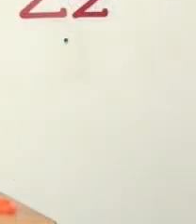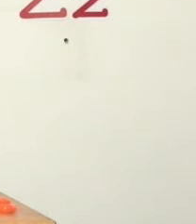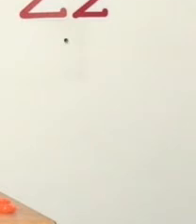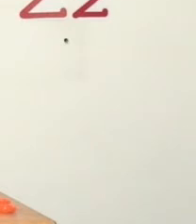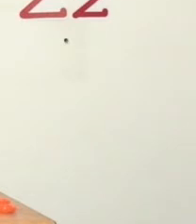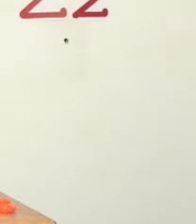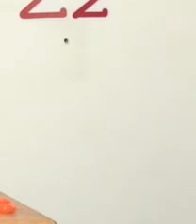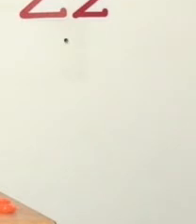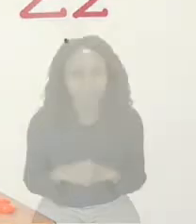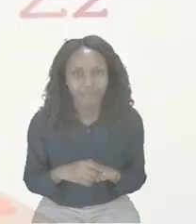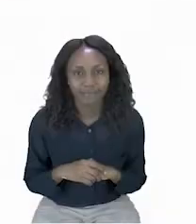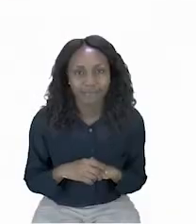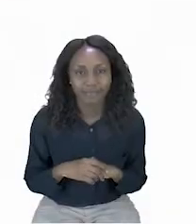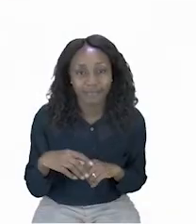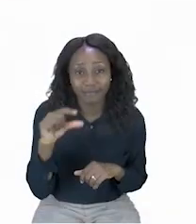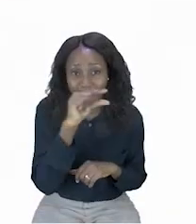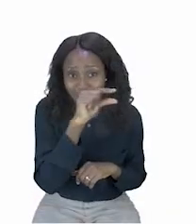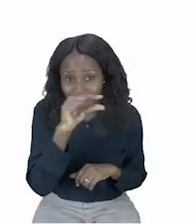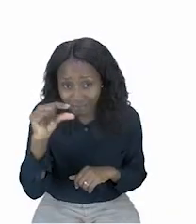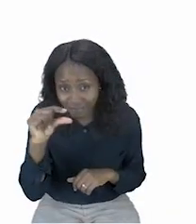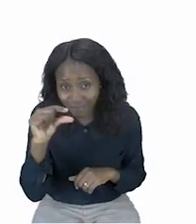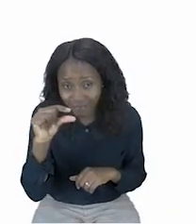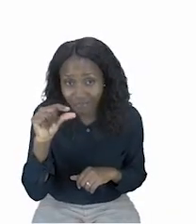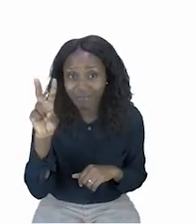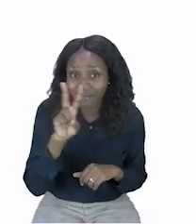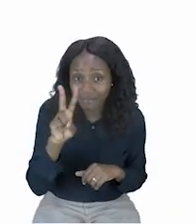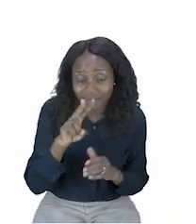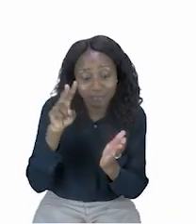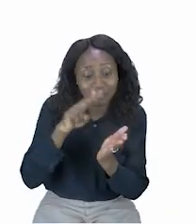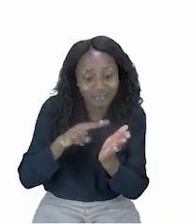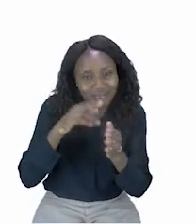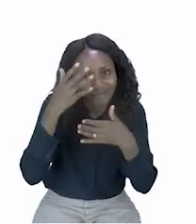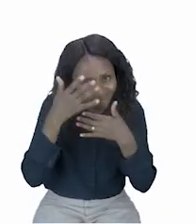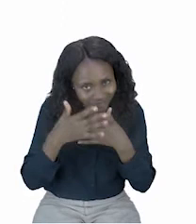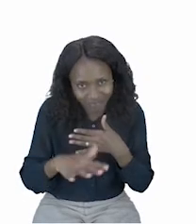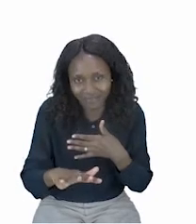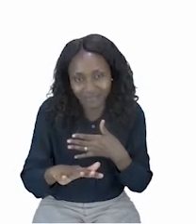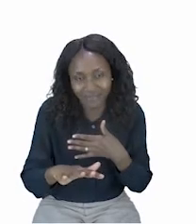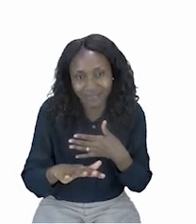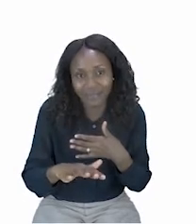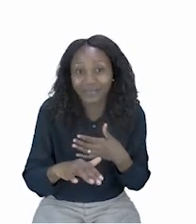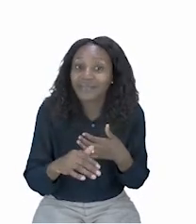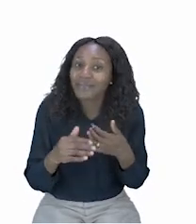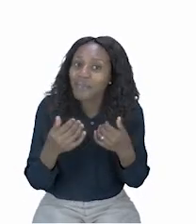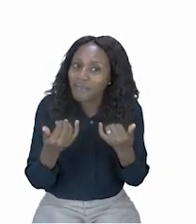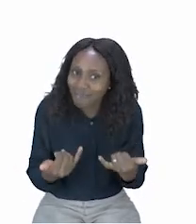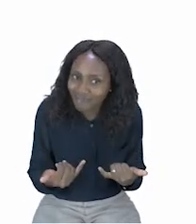Now that we are done with reading our new vocabulary words and our sight words, it's time to read